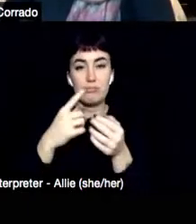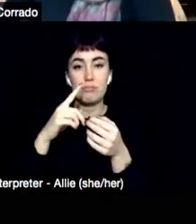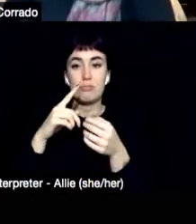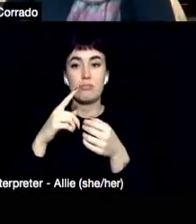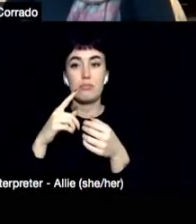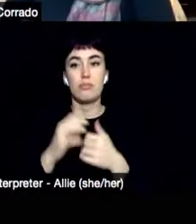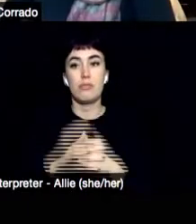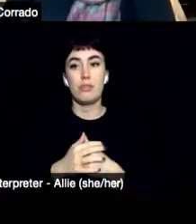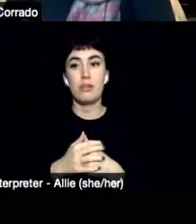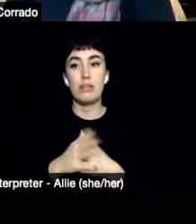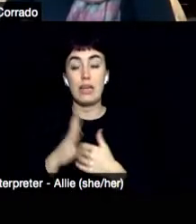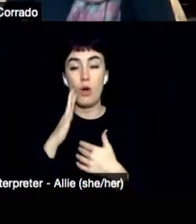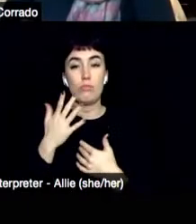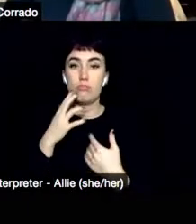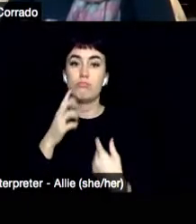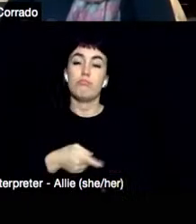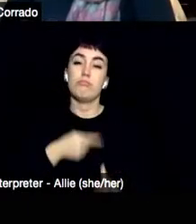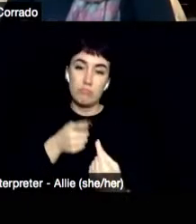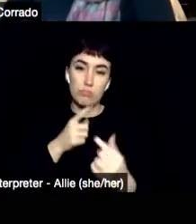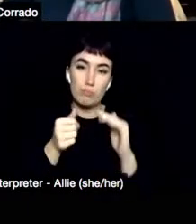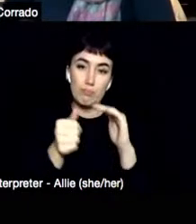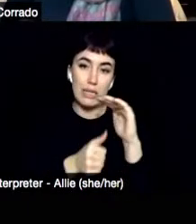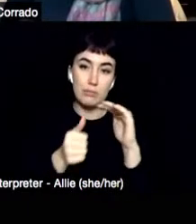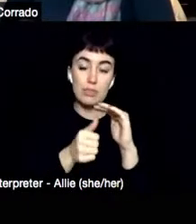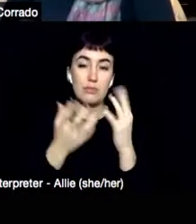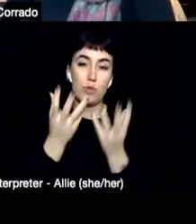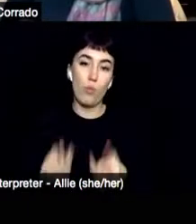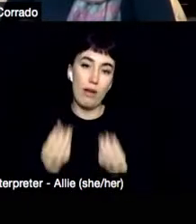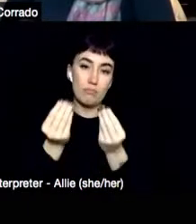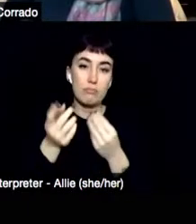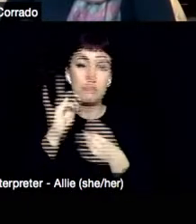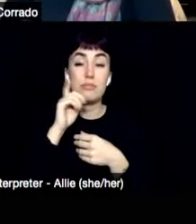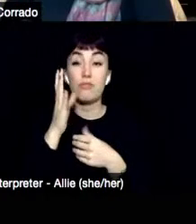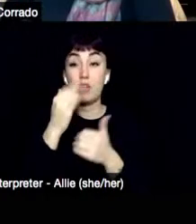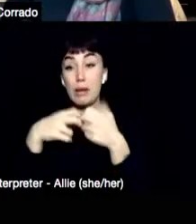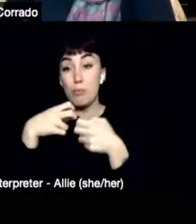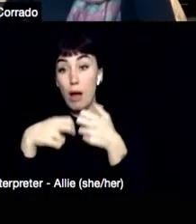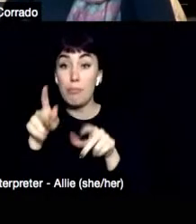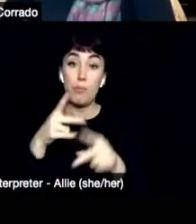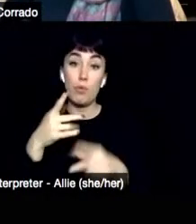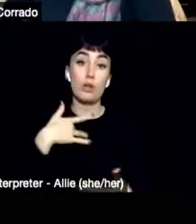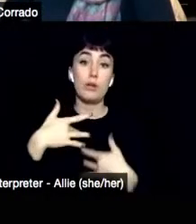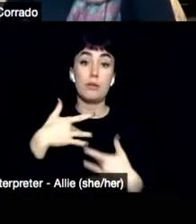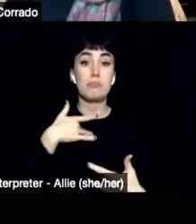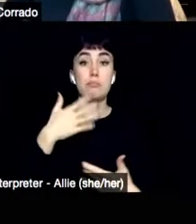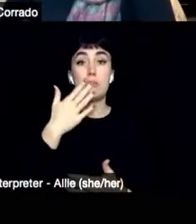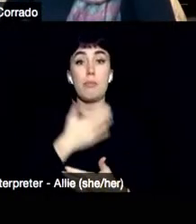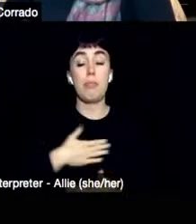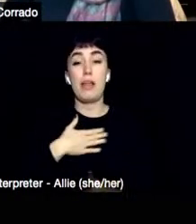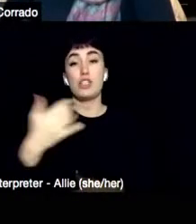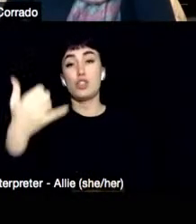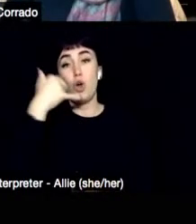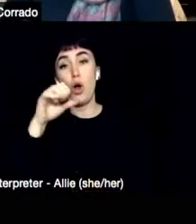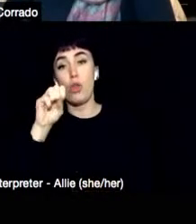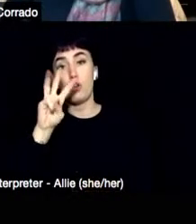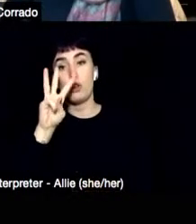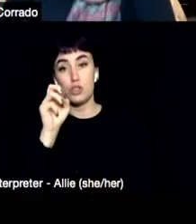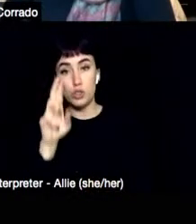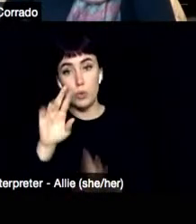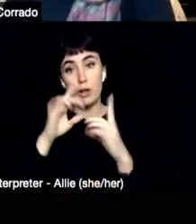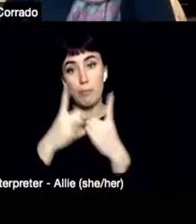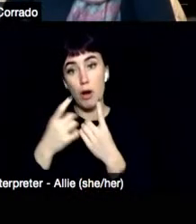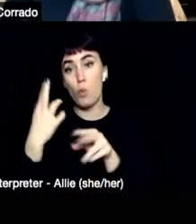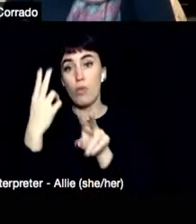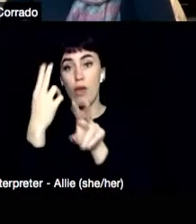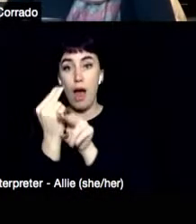a wet basement can be. So Yes. if there are any issues and people are concerned, please call the sewer department or call the highway department, and we'll send someone out to